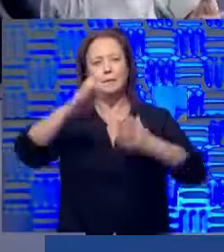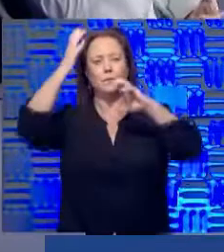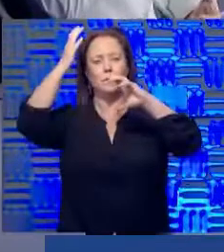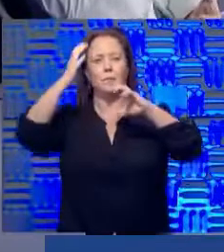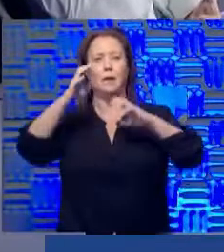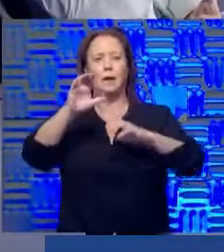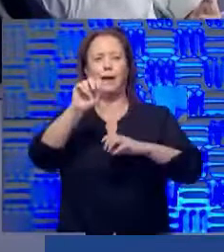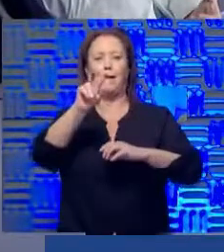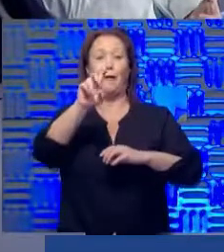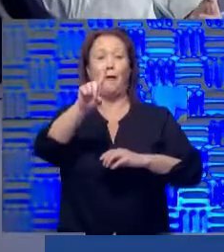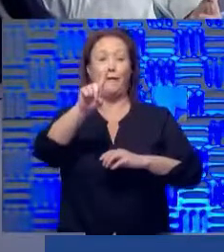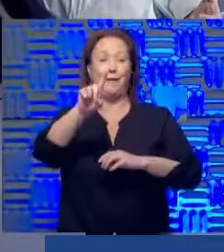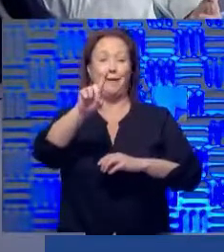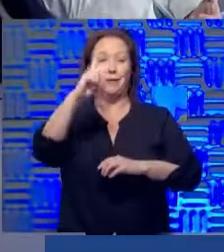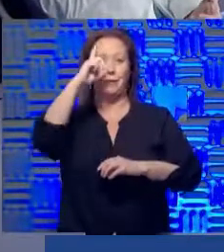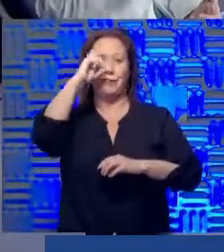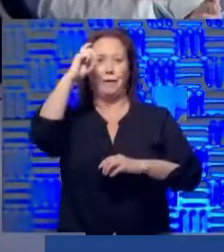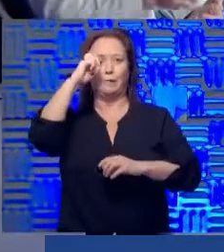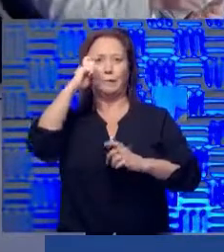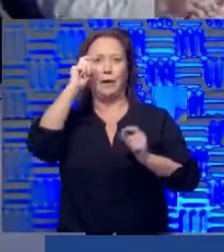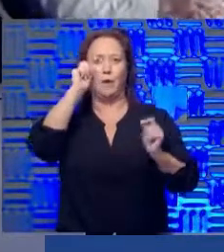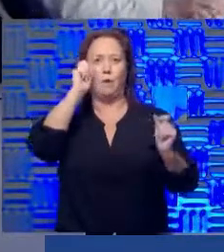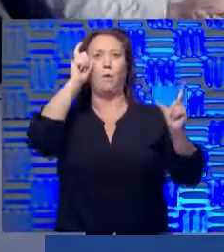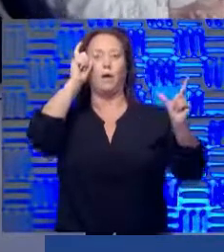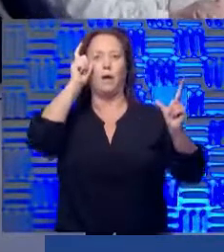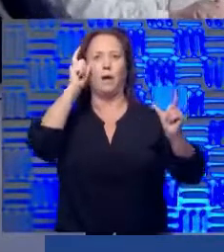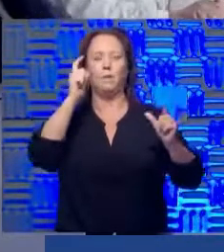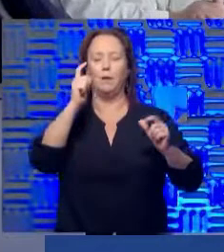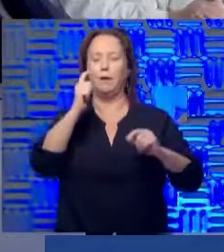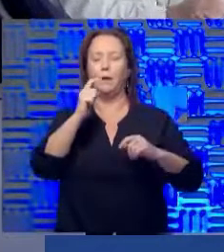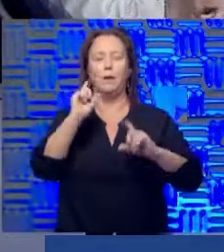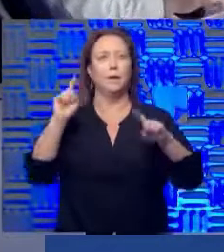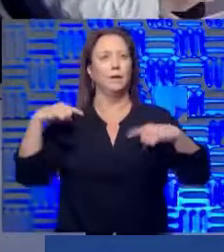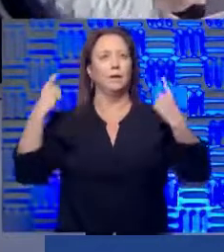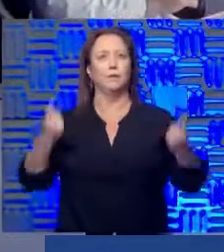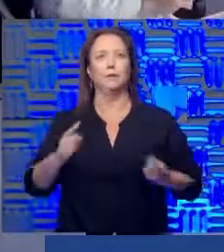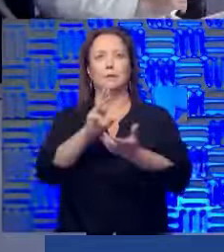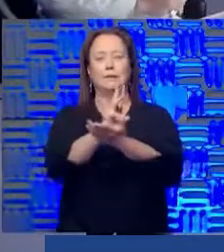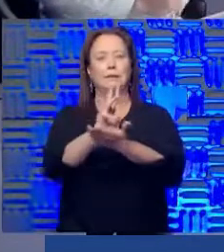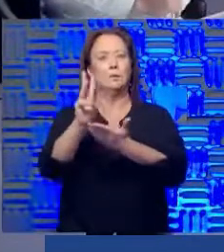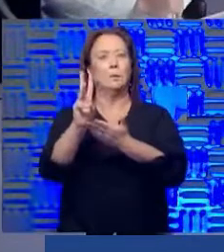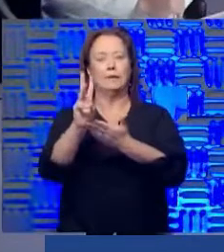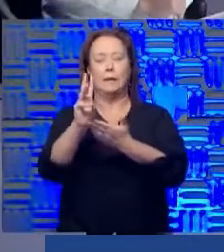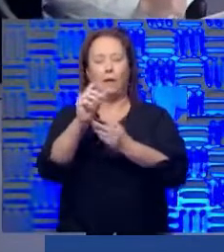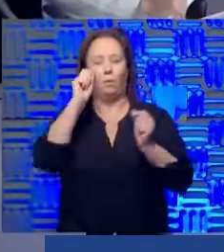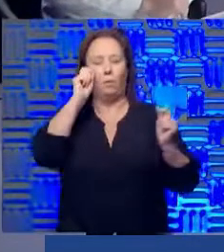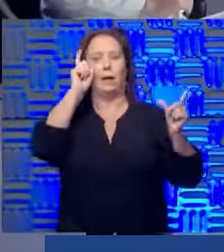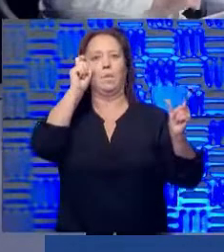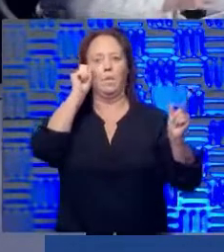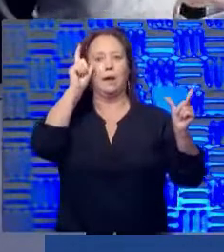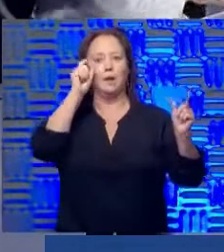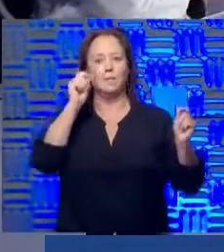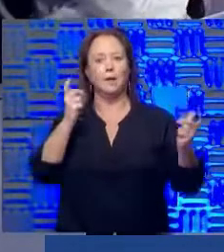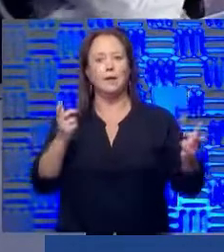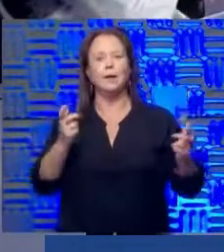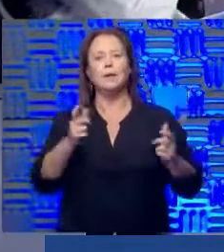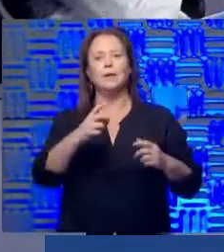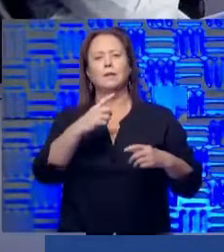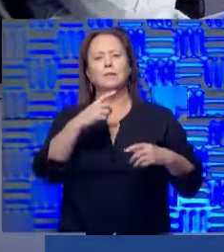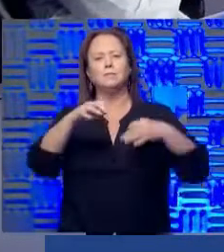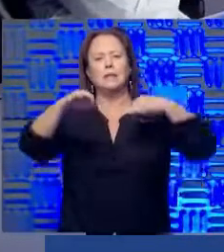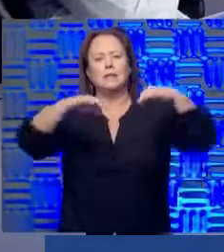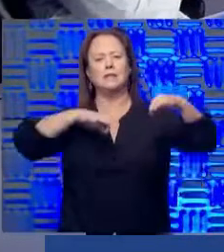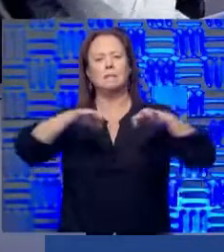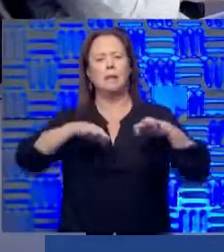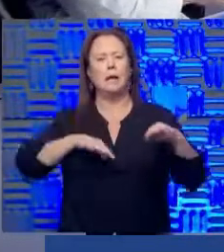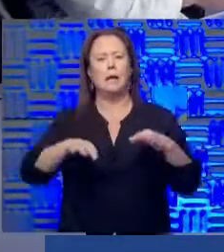I call it COVID dreams. I woke up at night with one, I think every night for the last 6 weeks. That's been true. Talk to us a little bit about